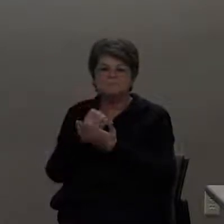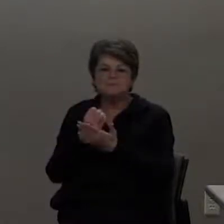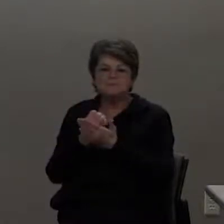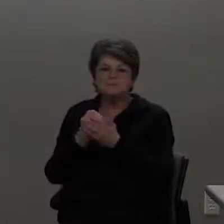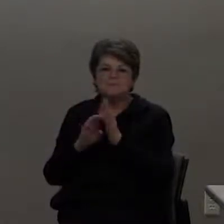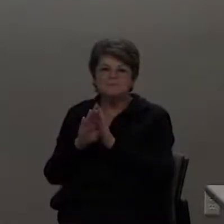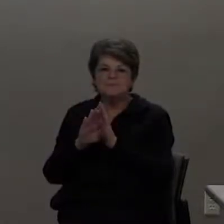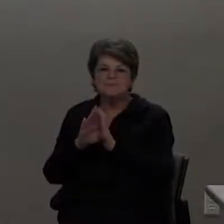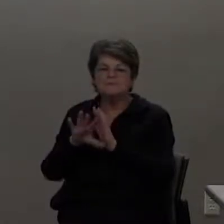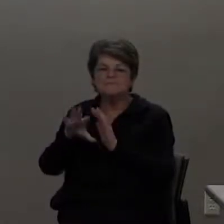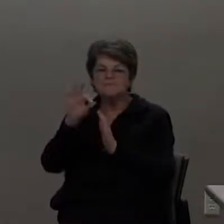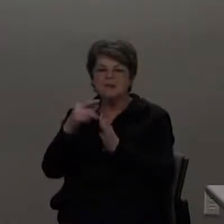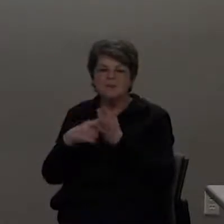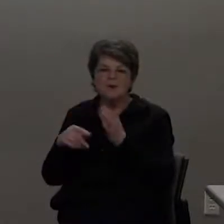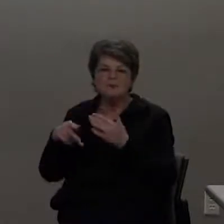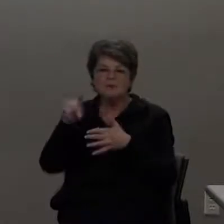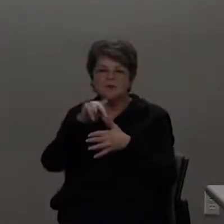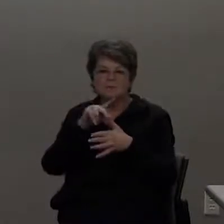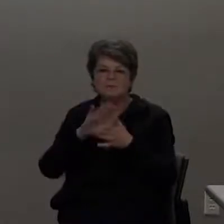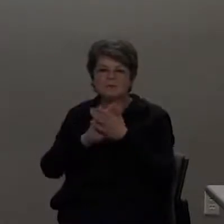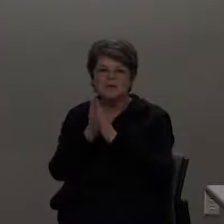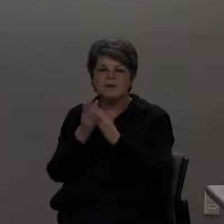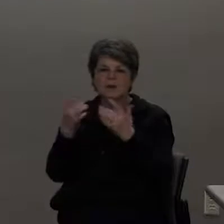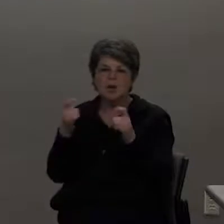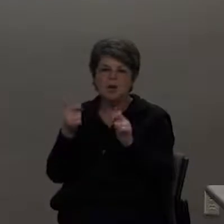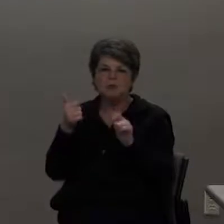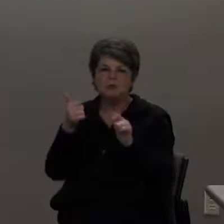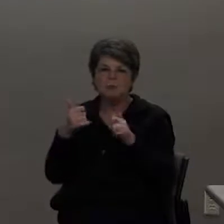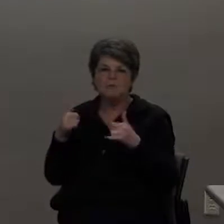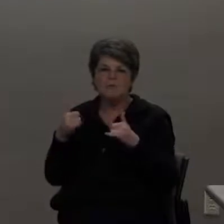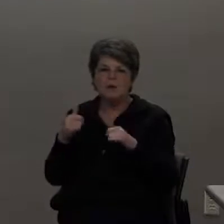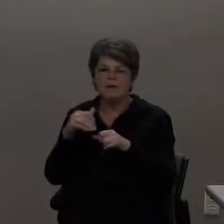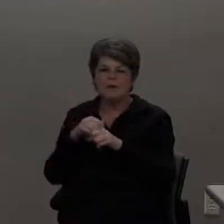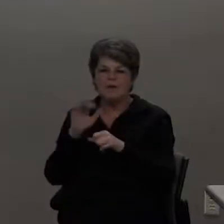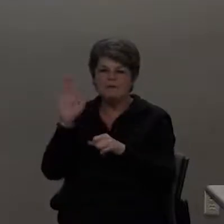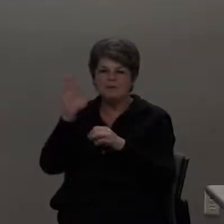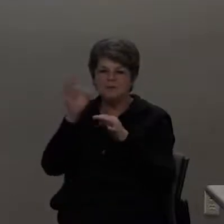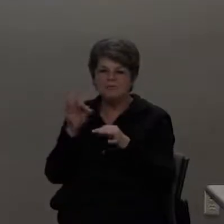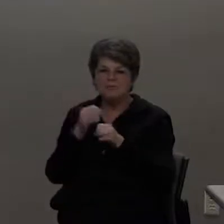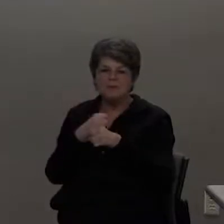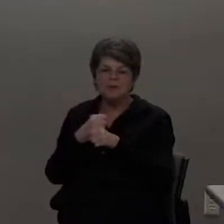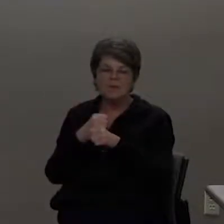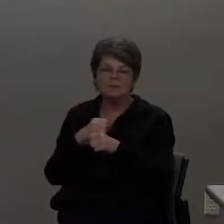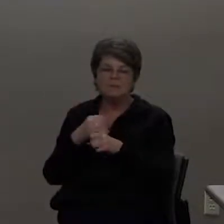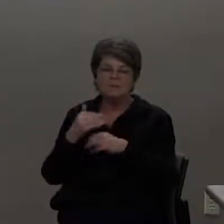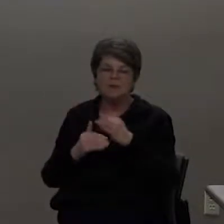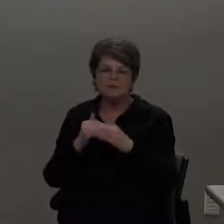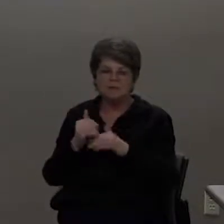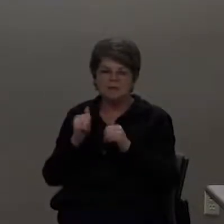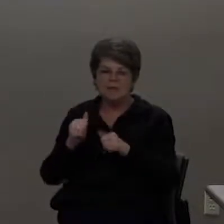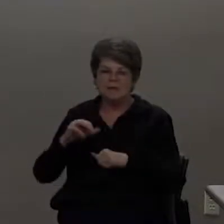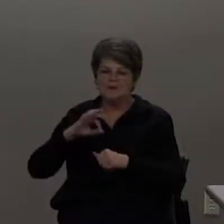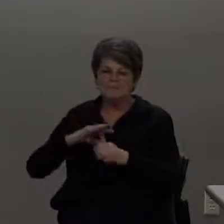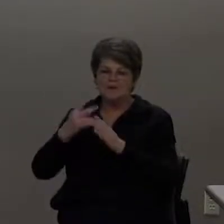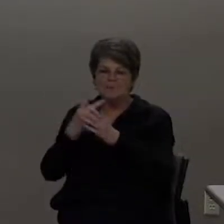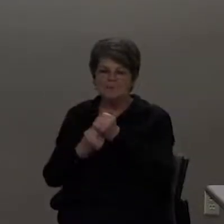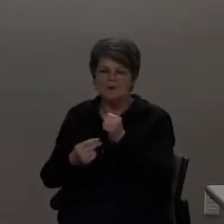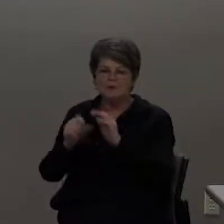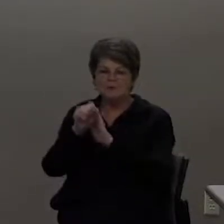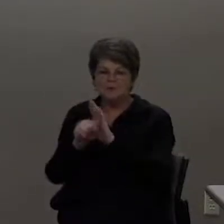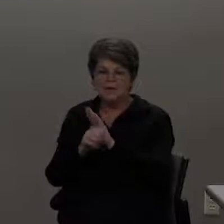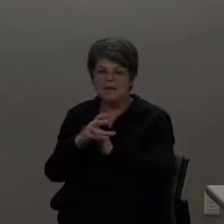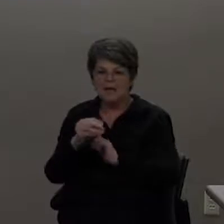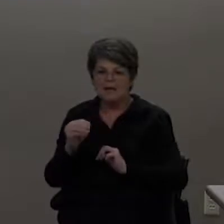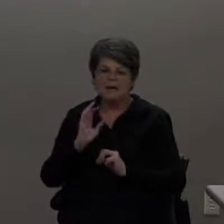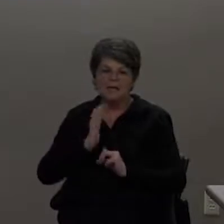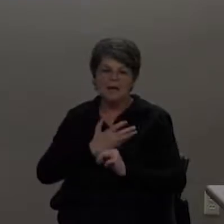are? And becoming a larger player in those, that decision-making process that can benefit both the state and our community that meets what we